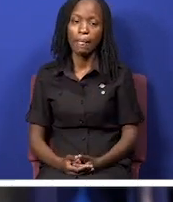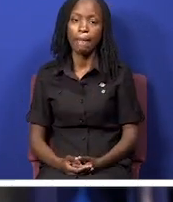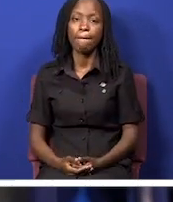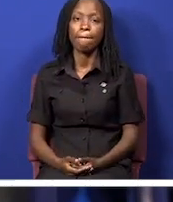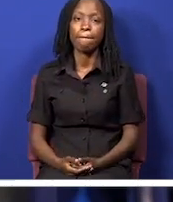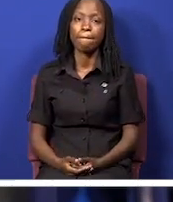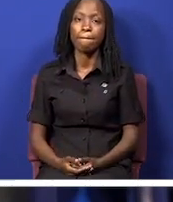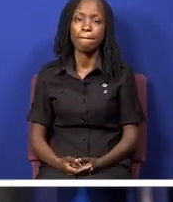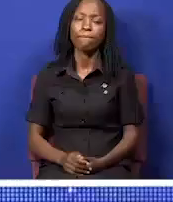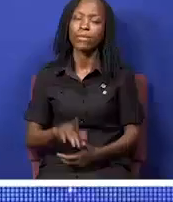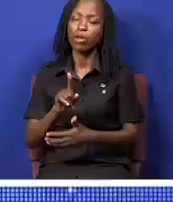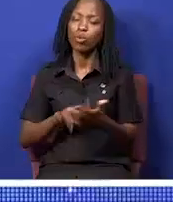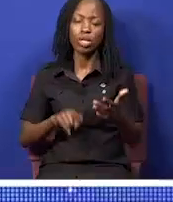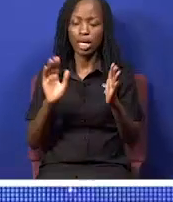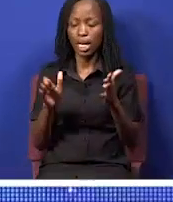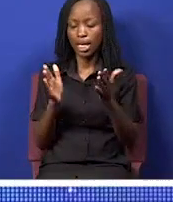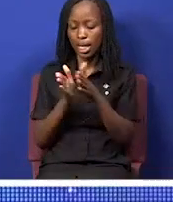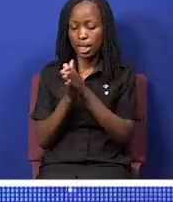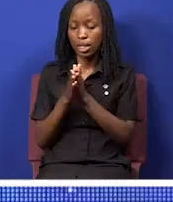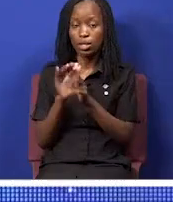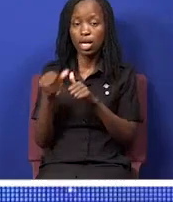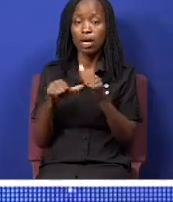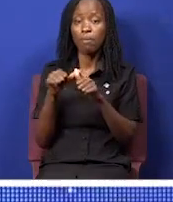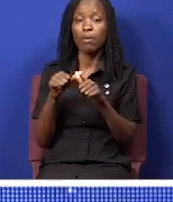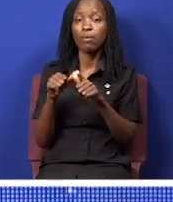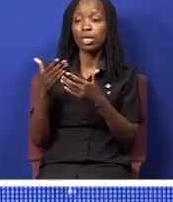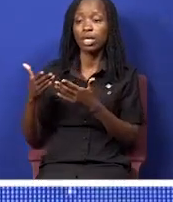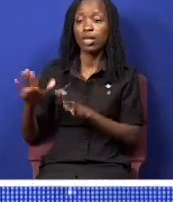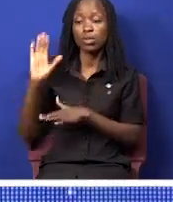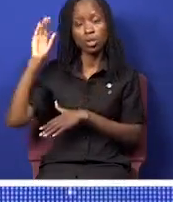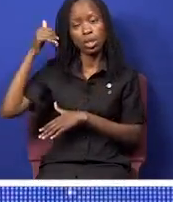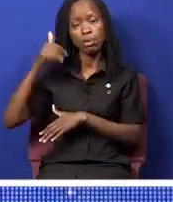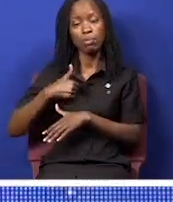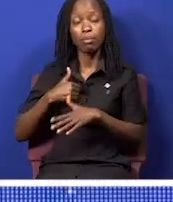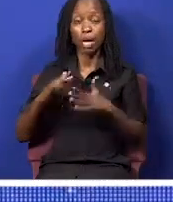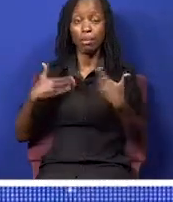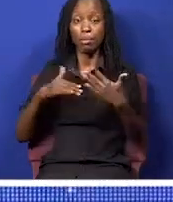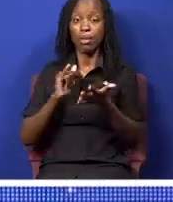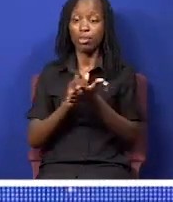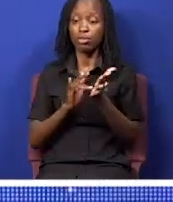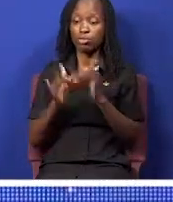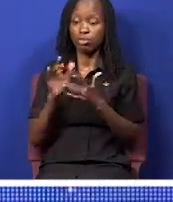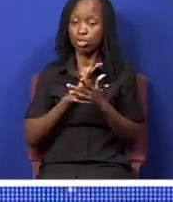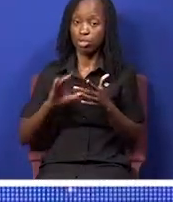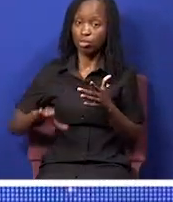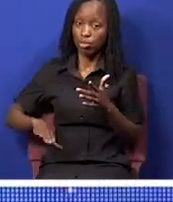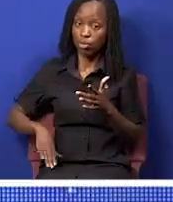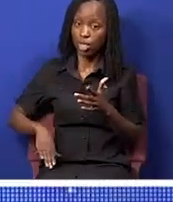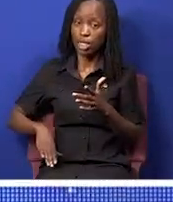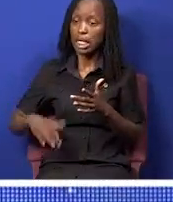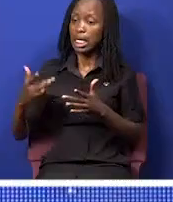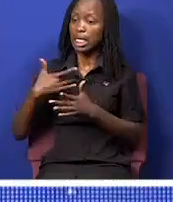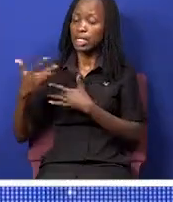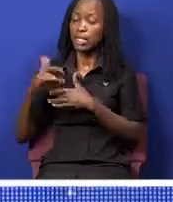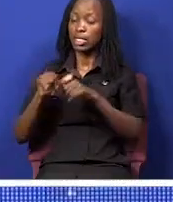Who do not need to repent. Wow, what an encouraging story about the lost sheep. I am glad that Jesus Christ is